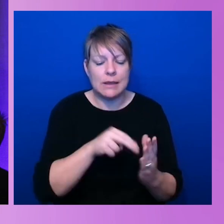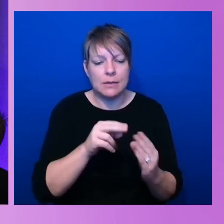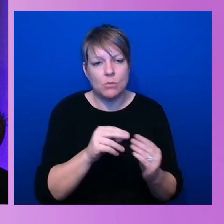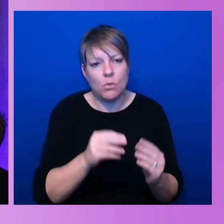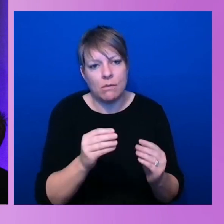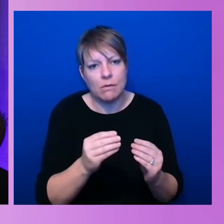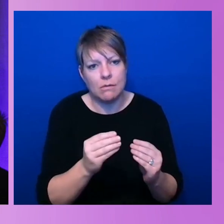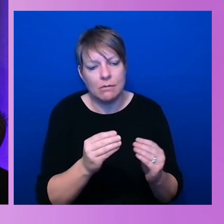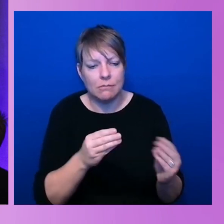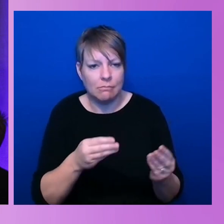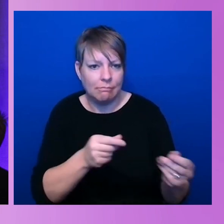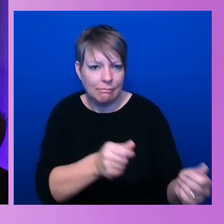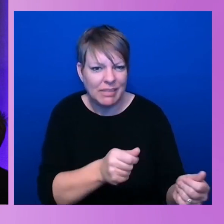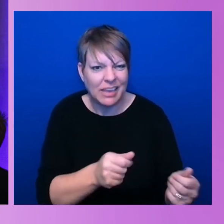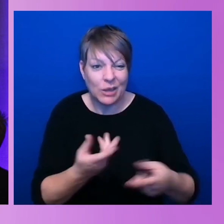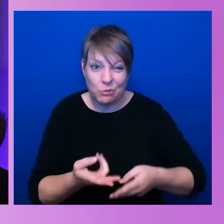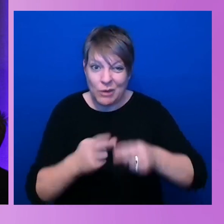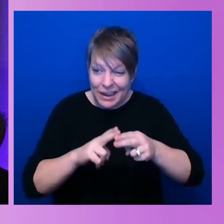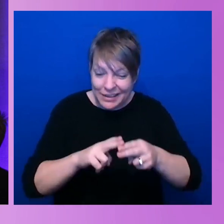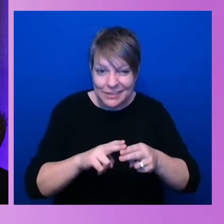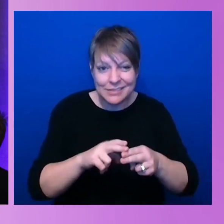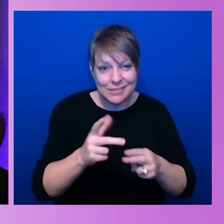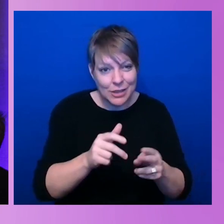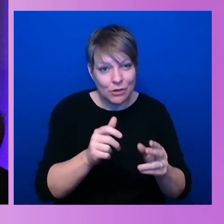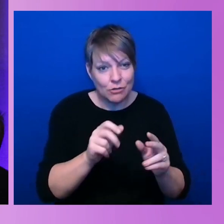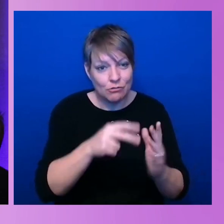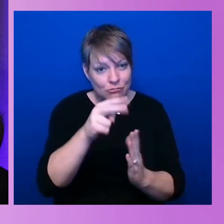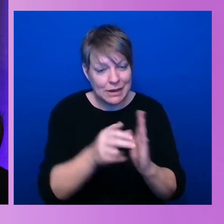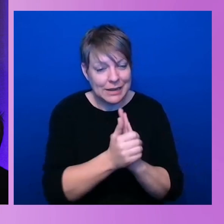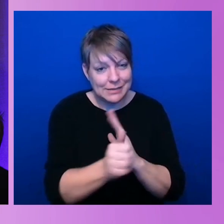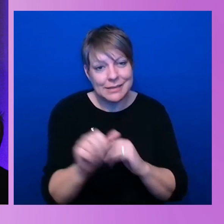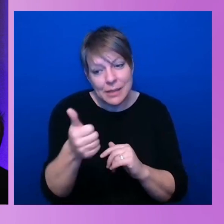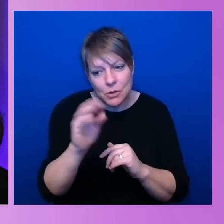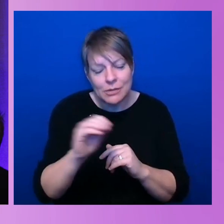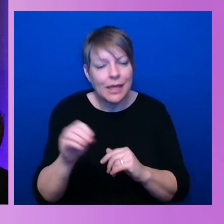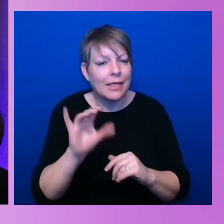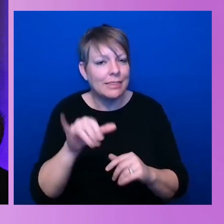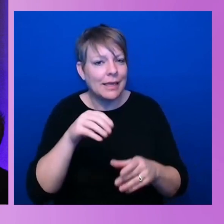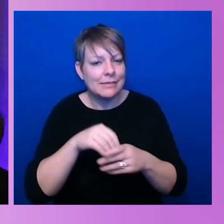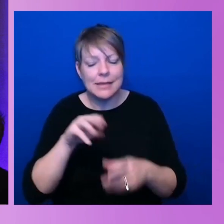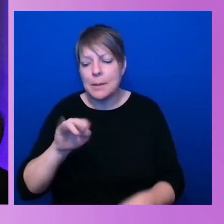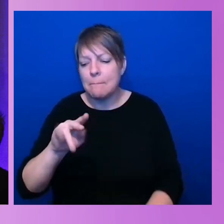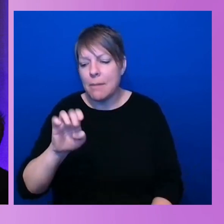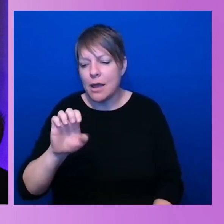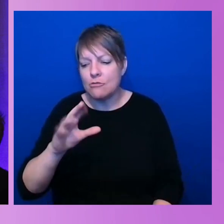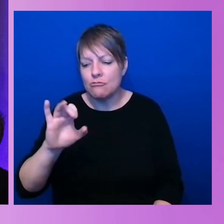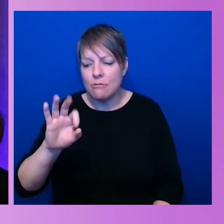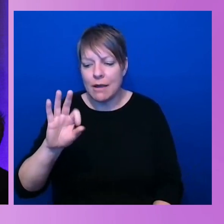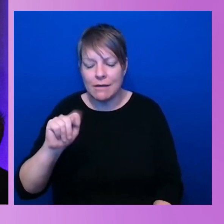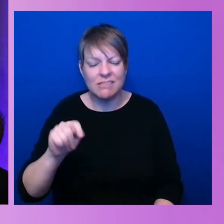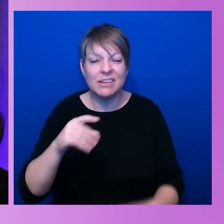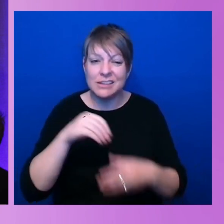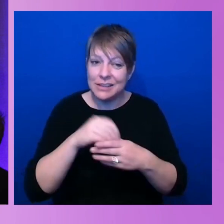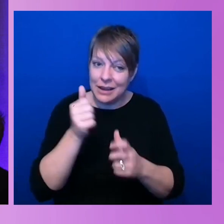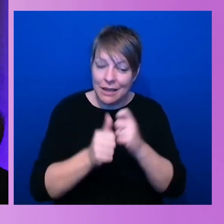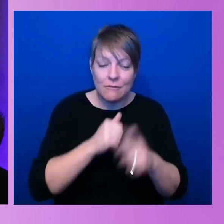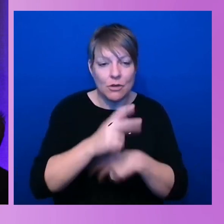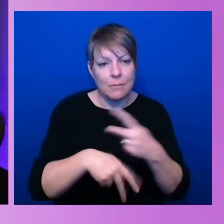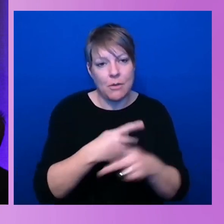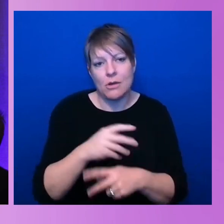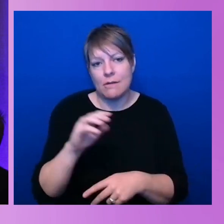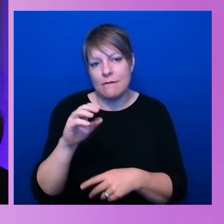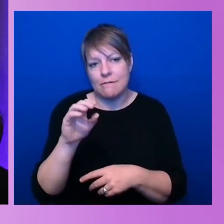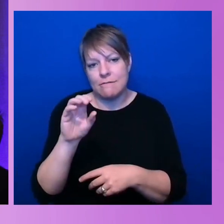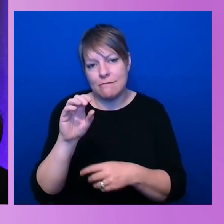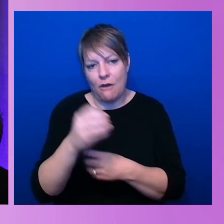by 10%. That's now in Minecraft. It's in every part of Office, and it's littered into Edge and anywhere